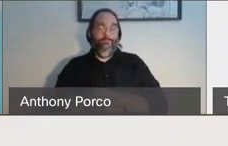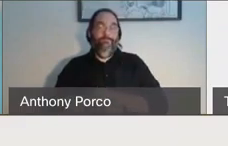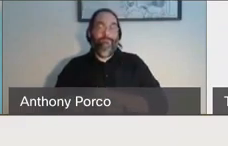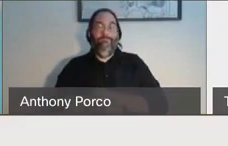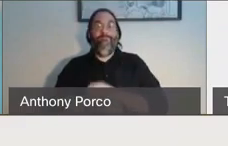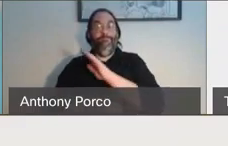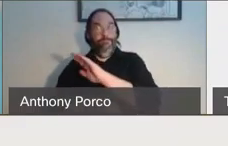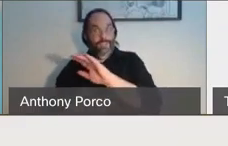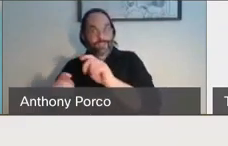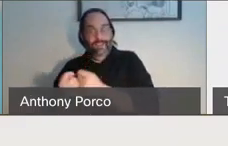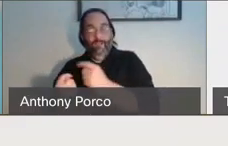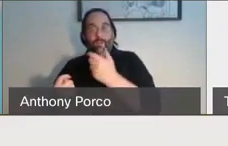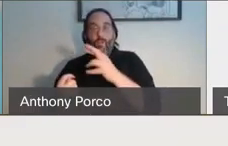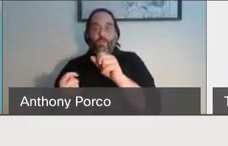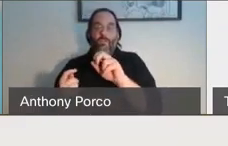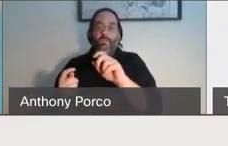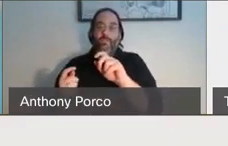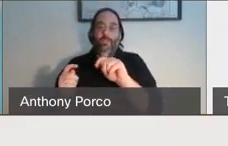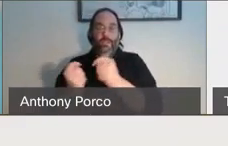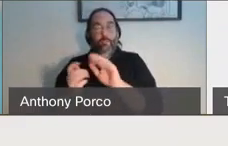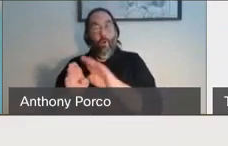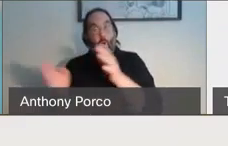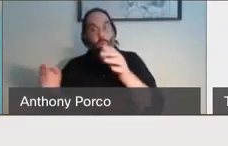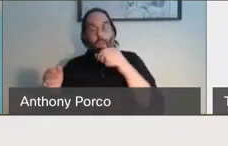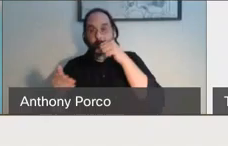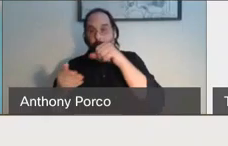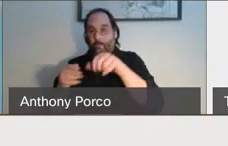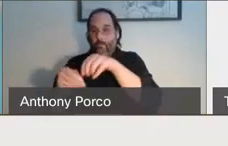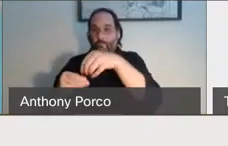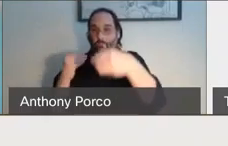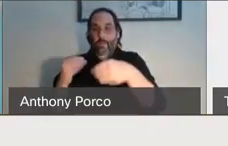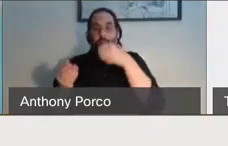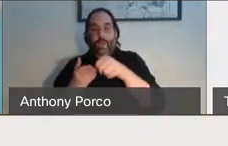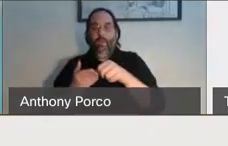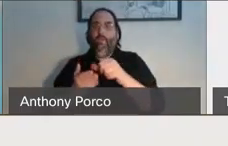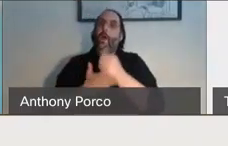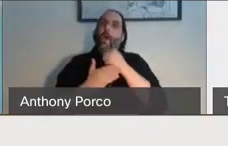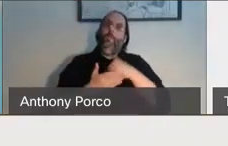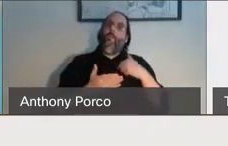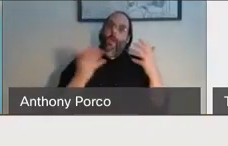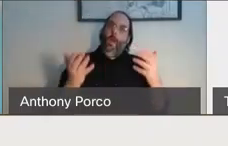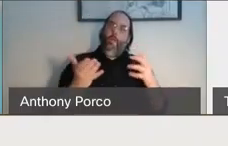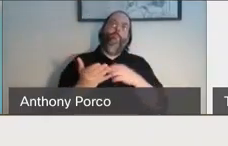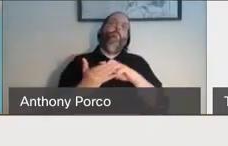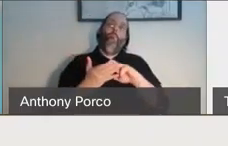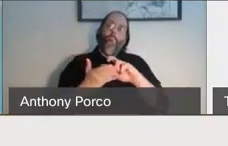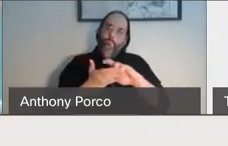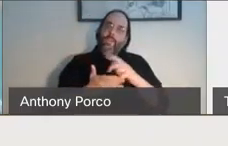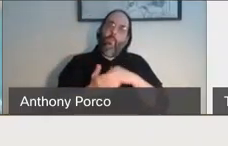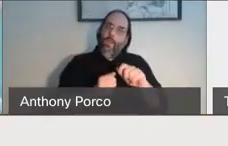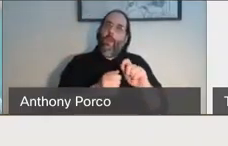with opening the mail, it really pays off. We're able to perform the updates in MCIS